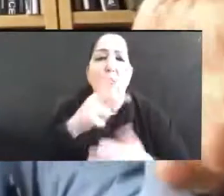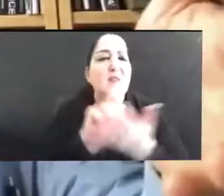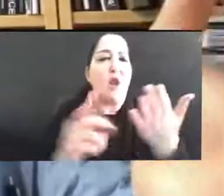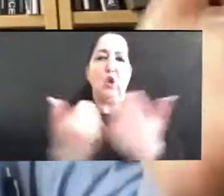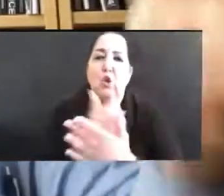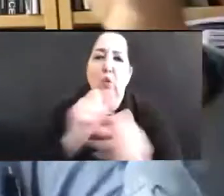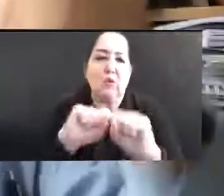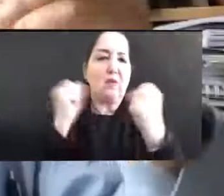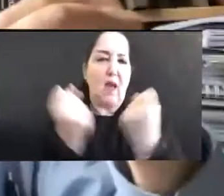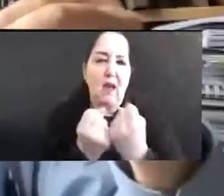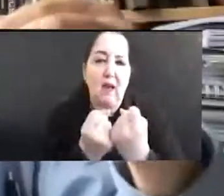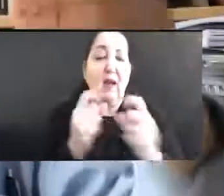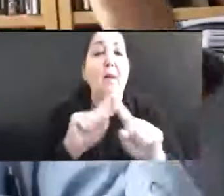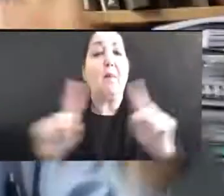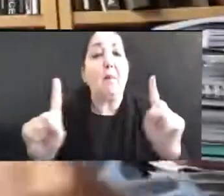new society, but